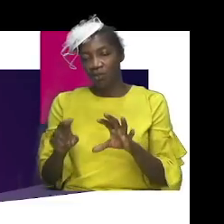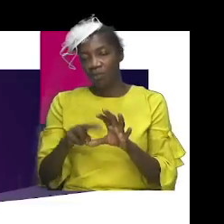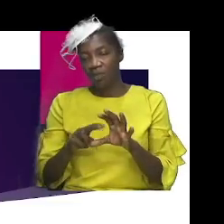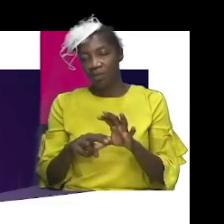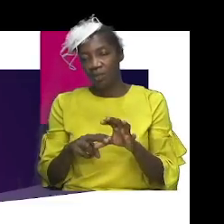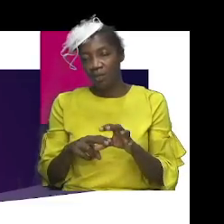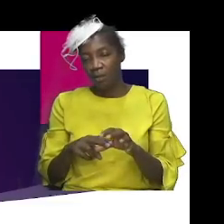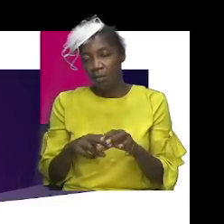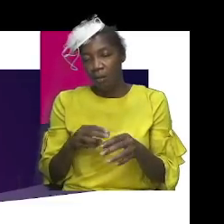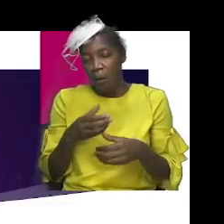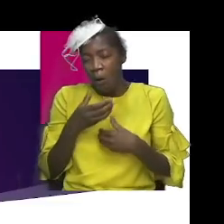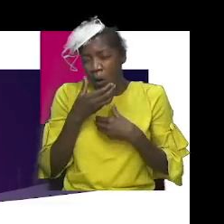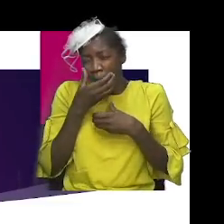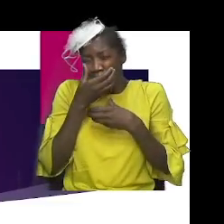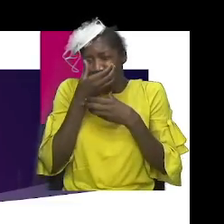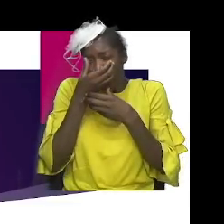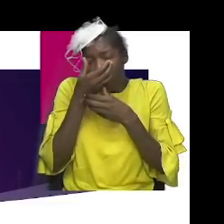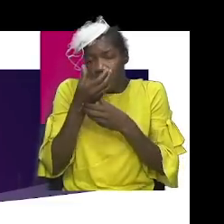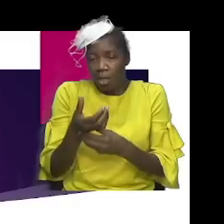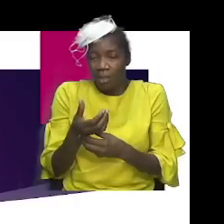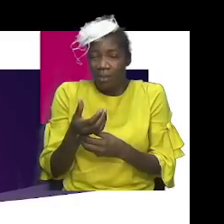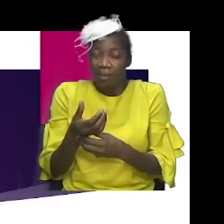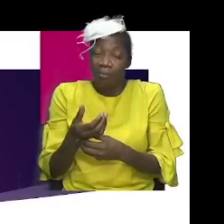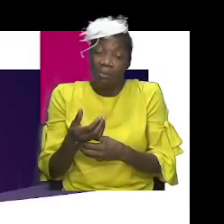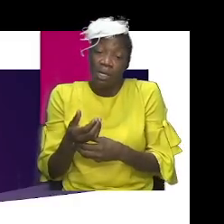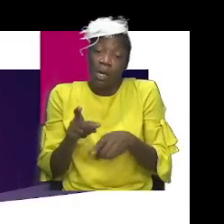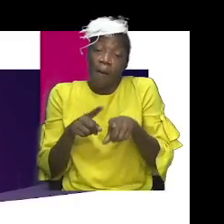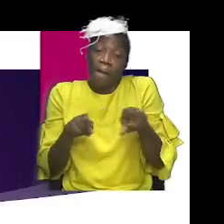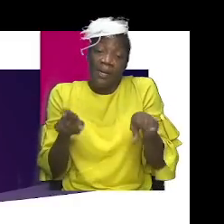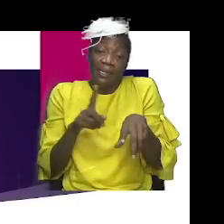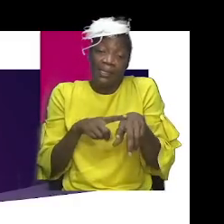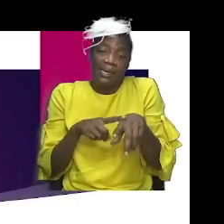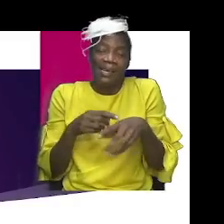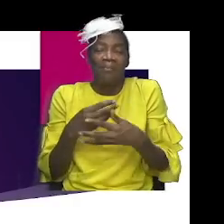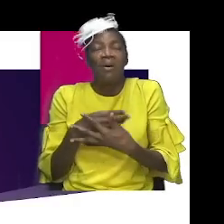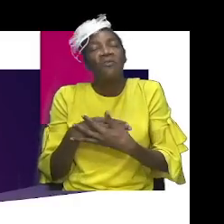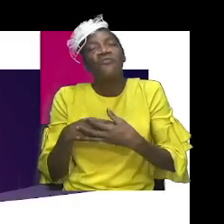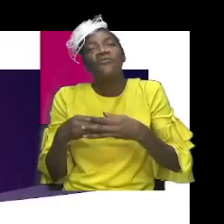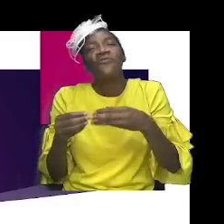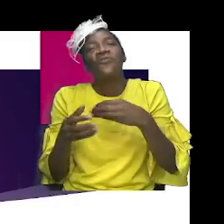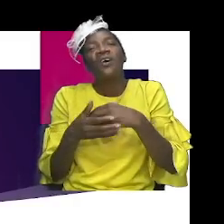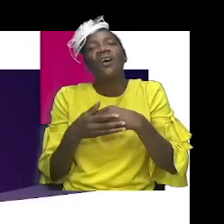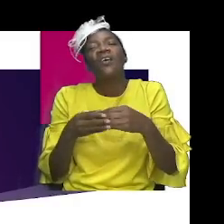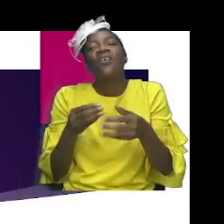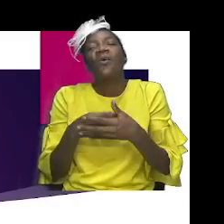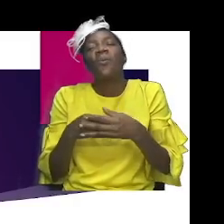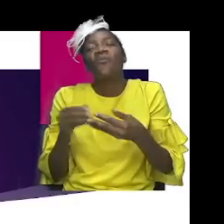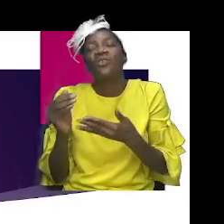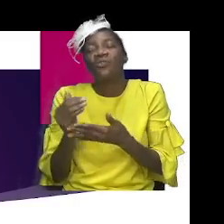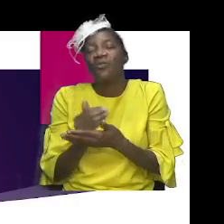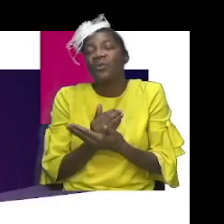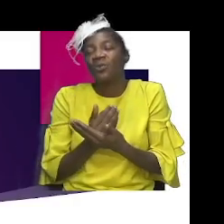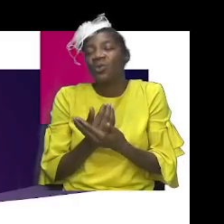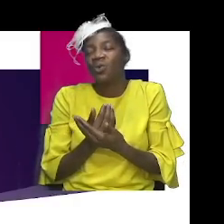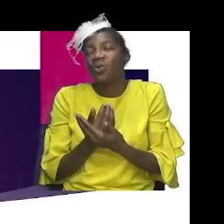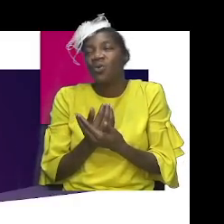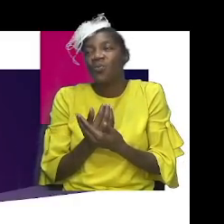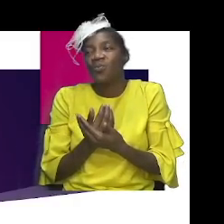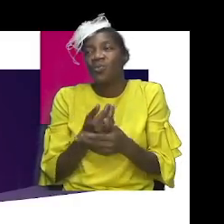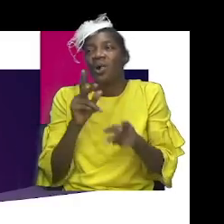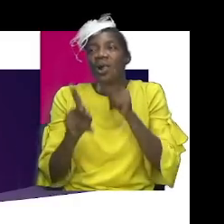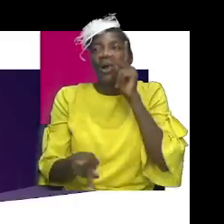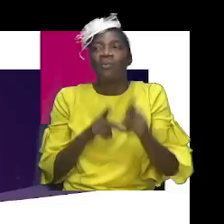be a time of comfort for some, because some folks who were pressured, some folks who